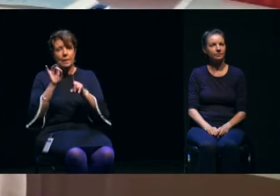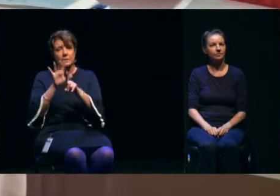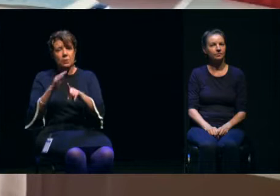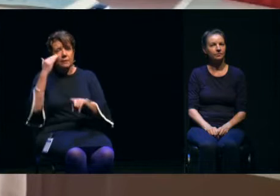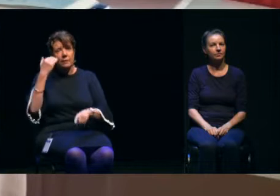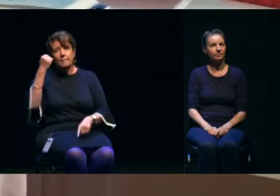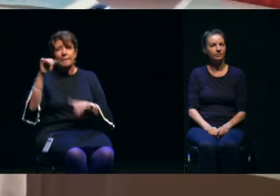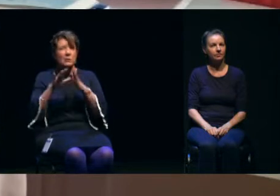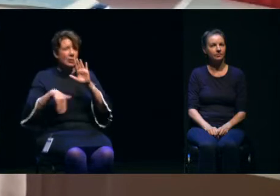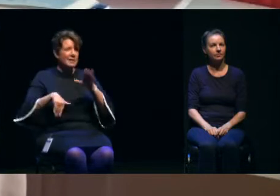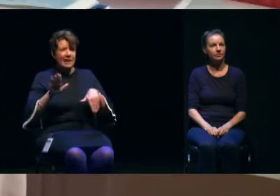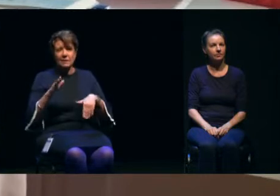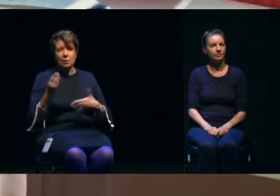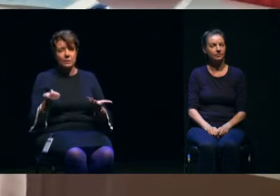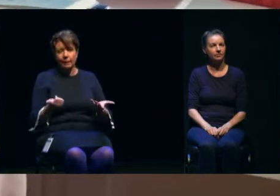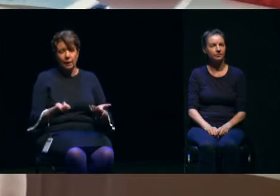it's not sexy or something.